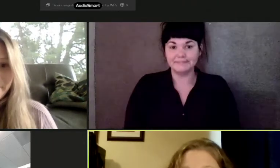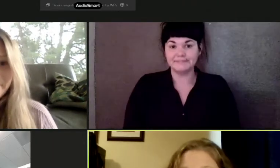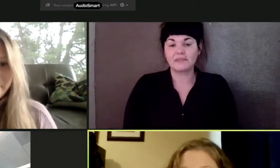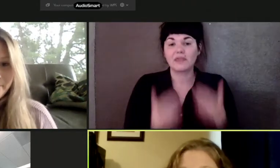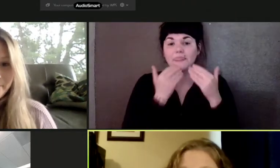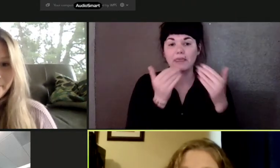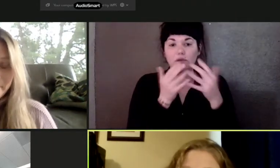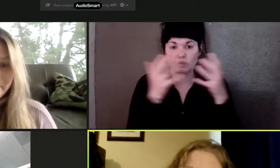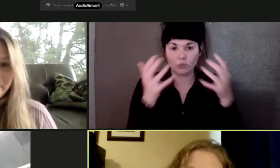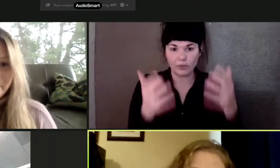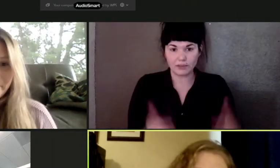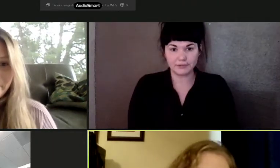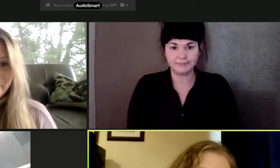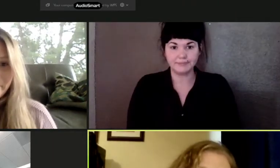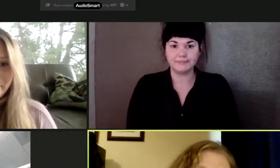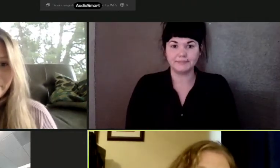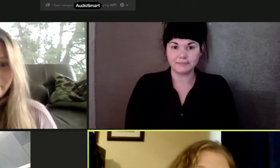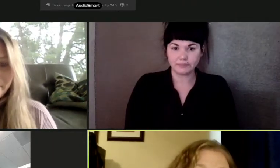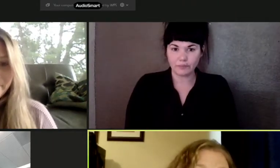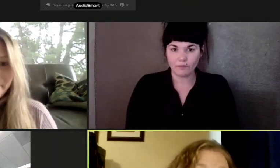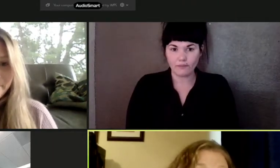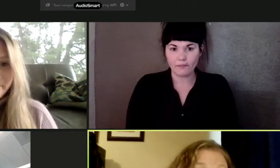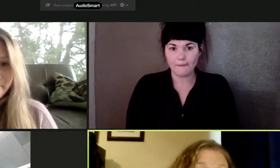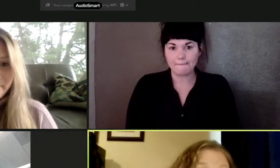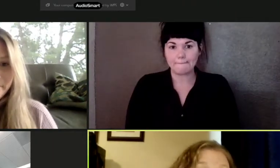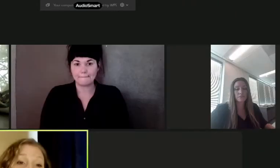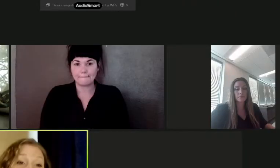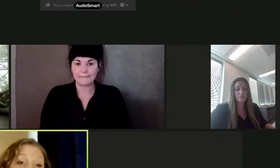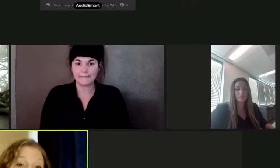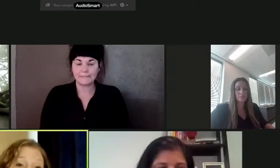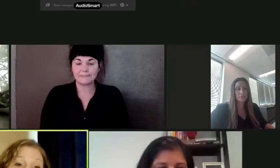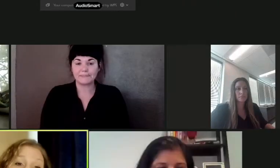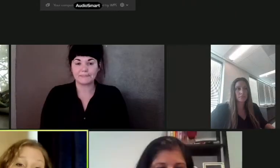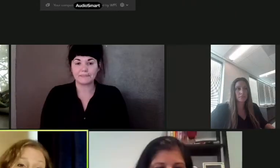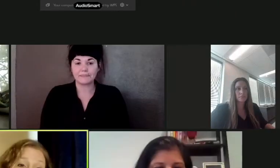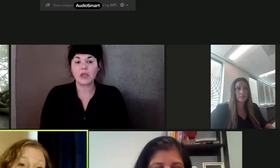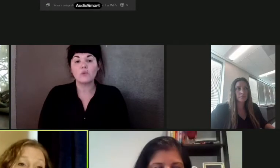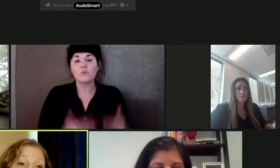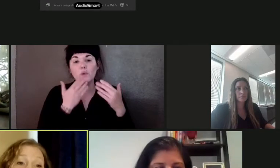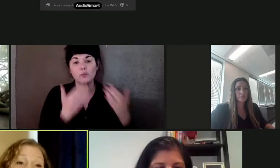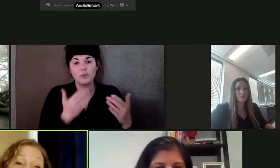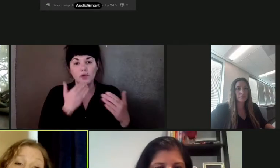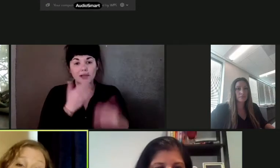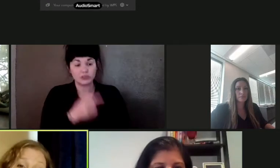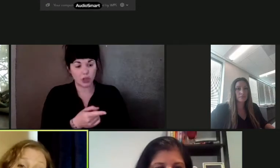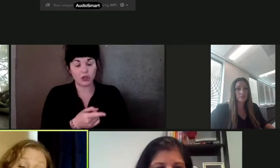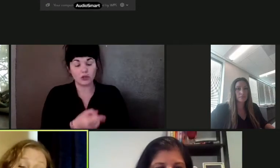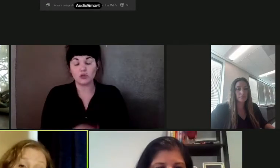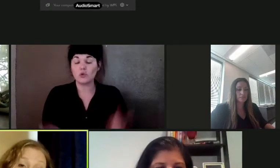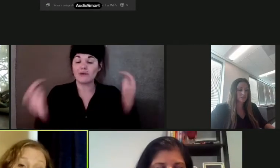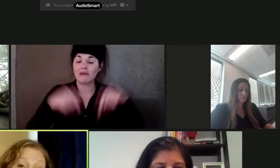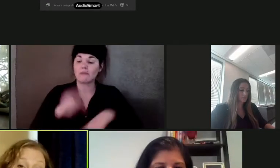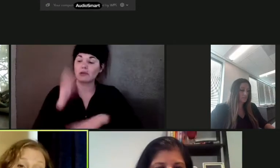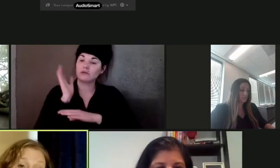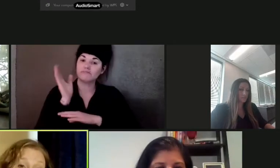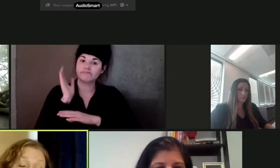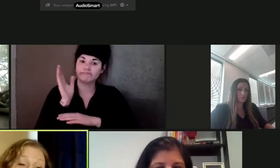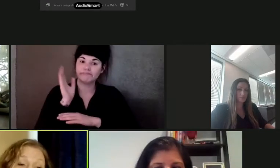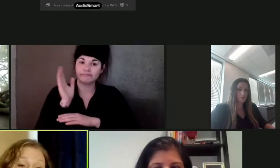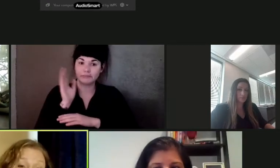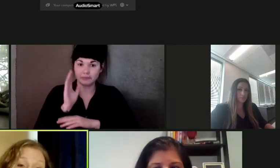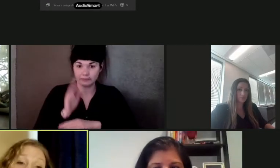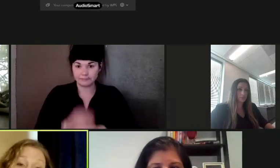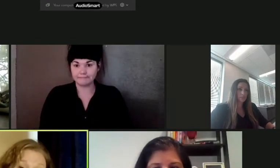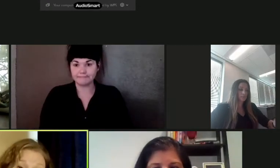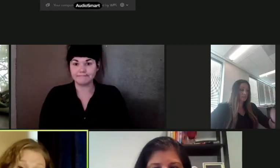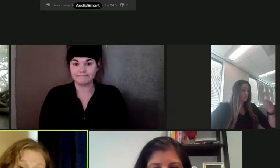much. We appreciate you coming on. And just so everyone knows, Hannah actually even came on to visit